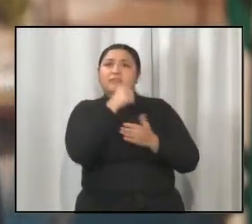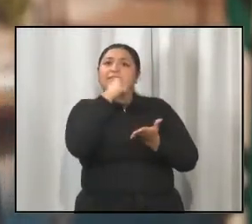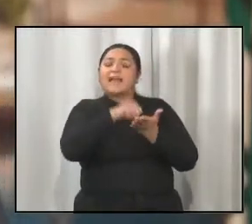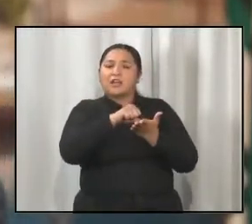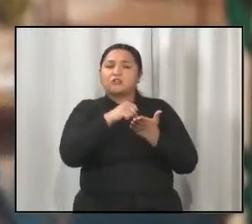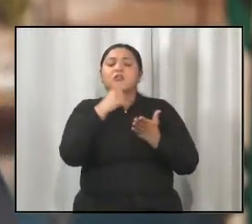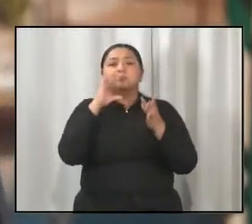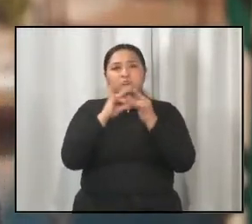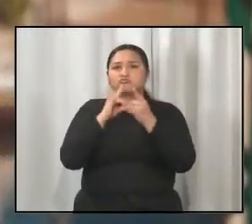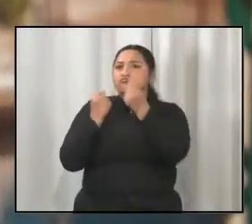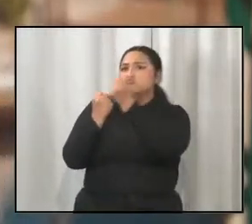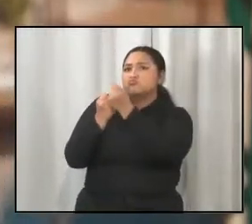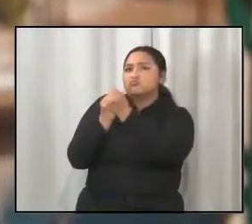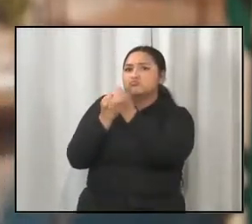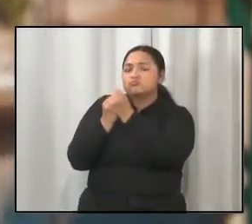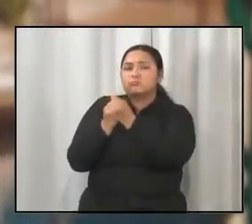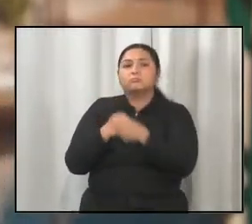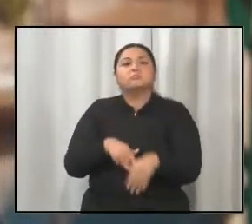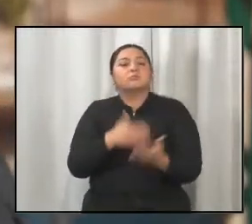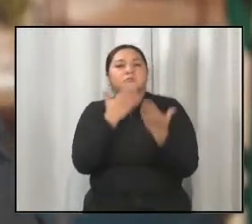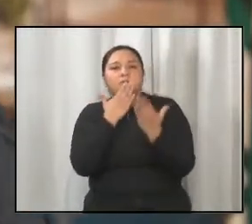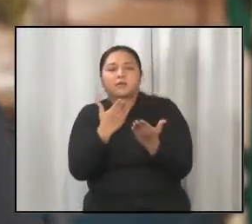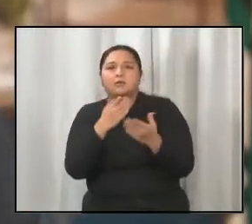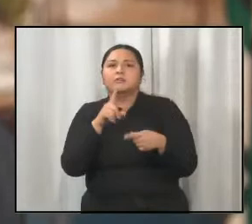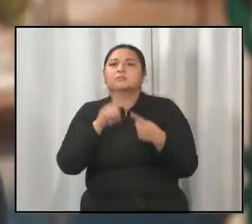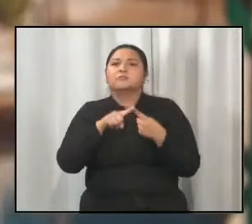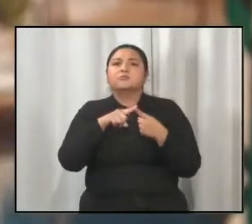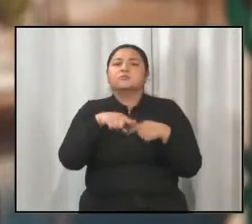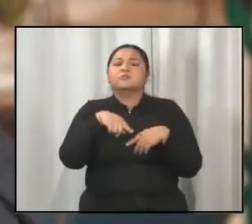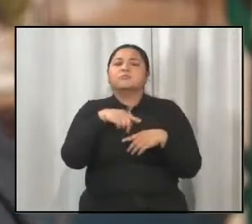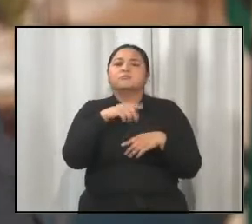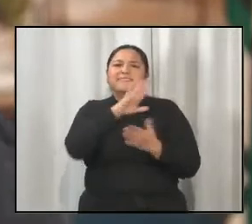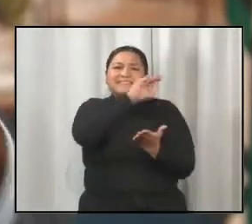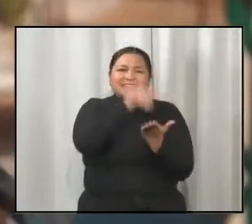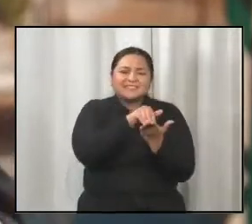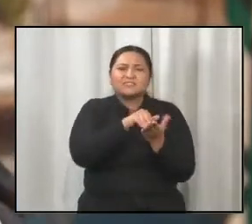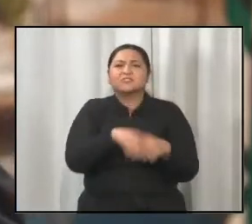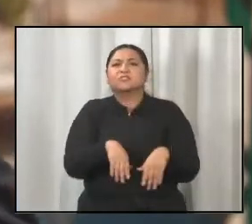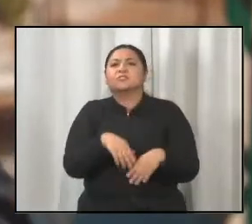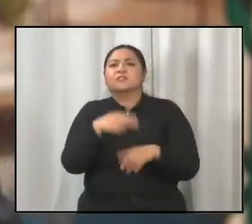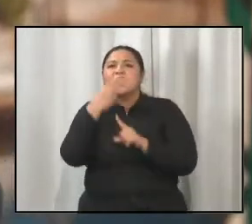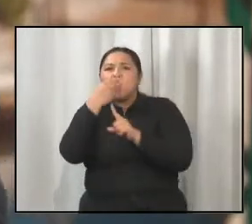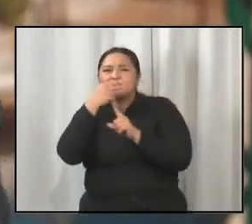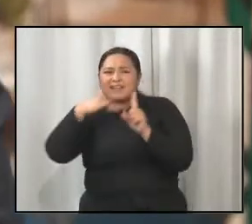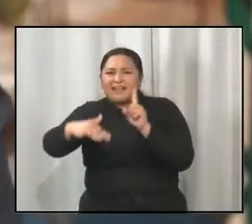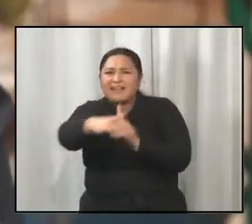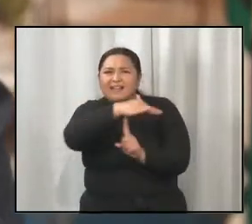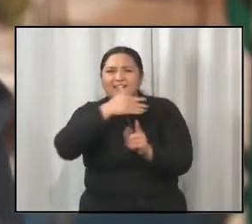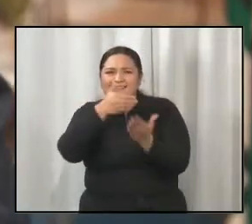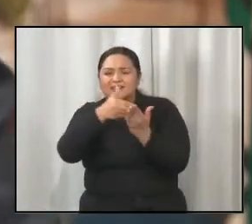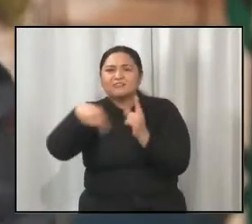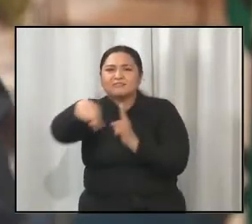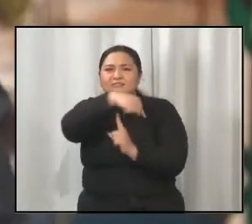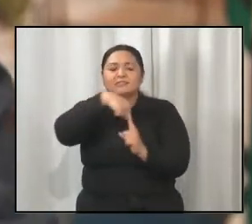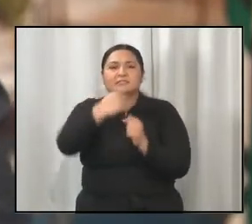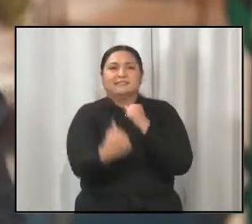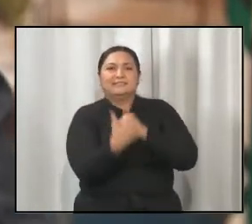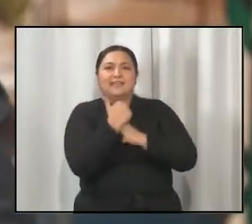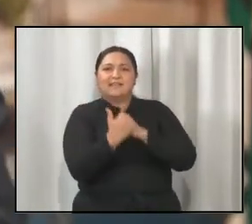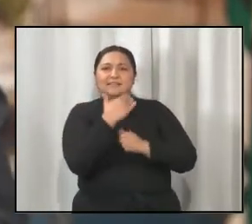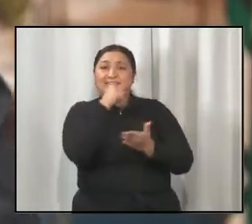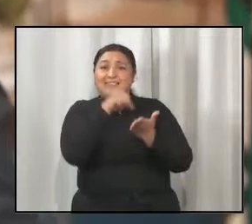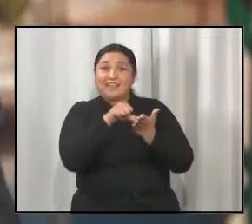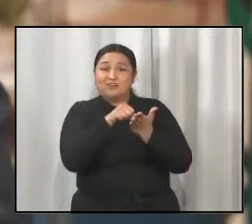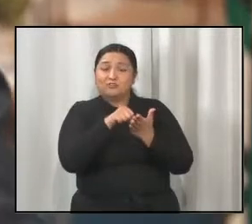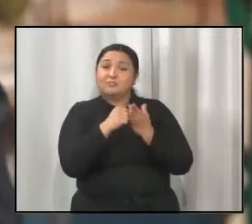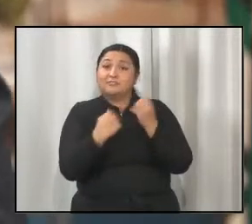convention center, the adjacent hotels, all the operators in that adjacent area for those letters of support. That's what